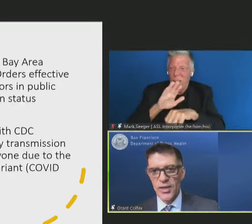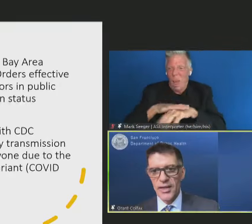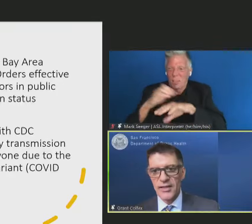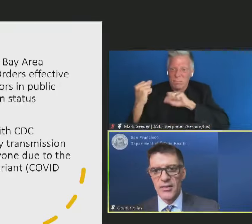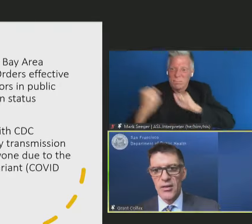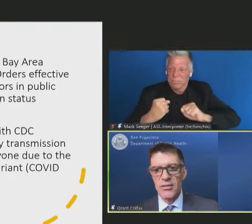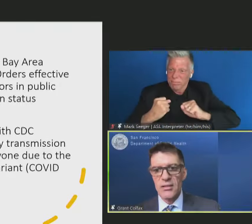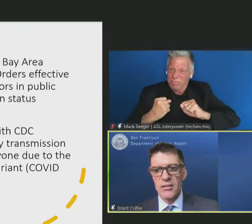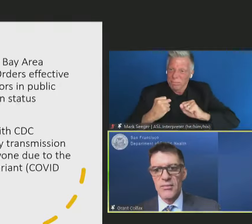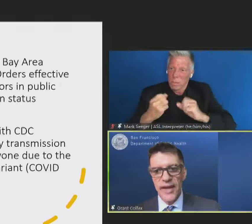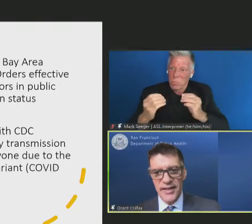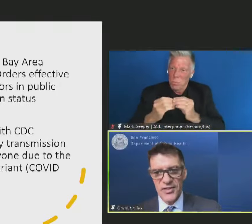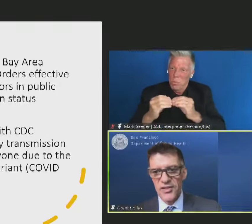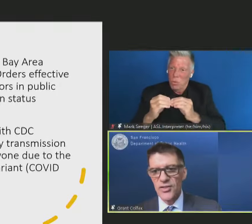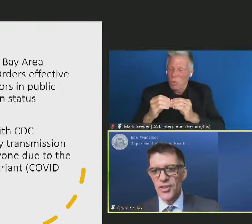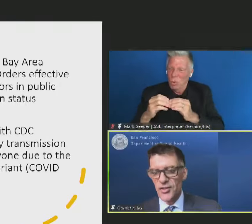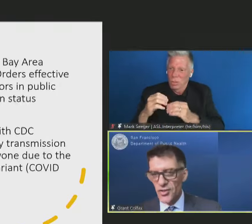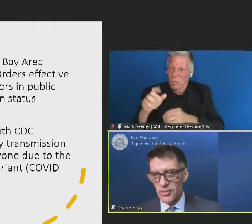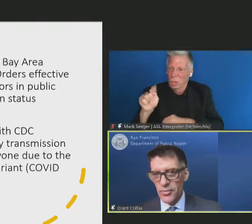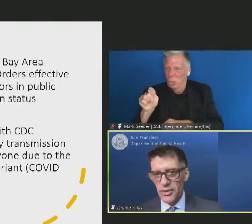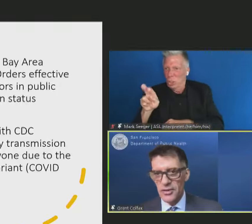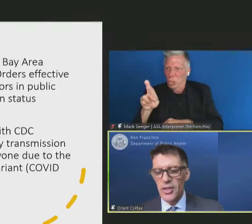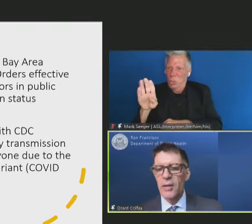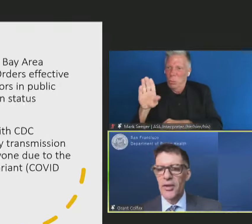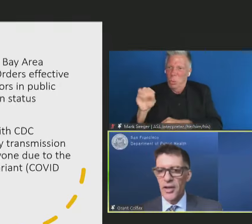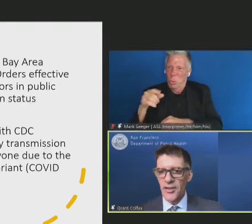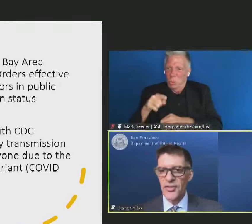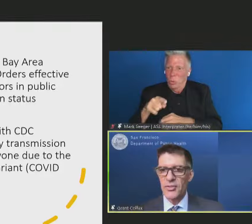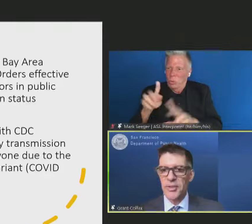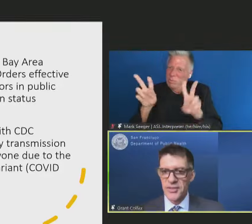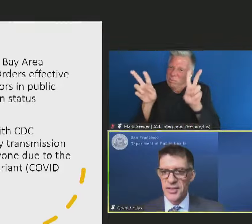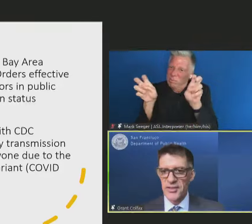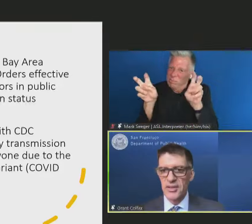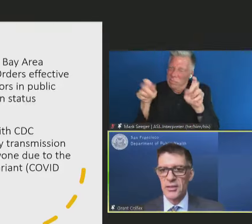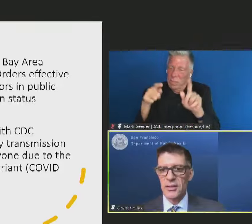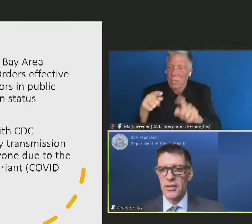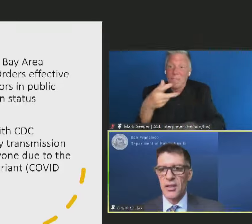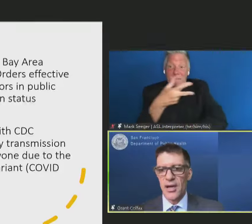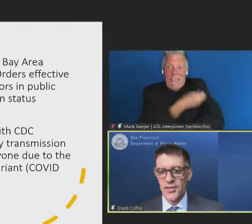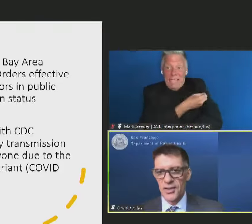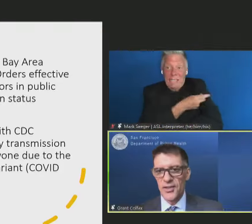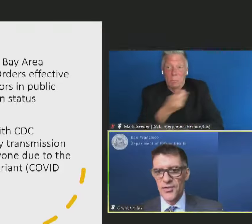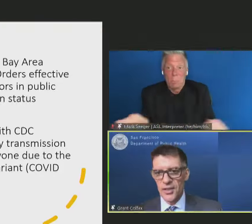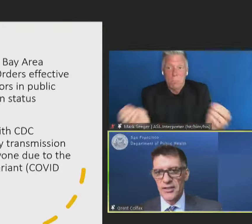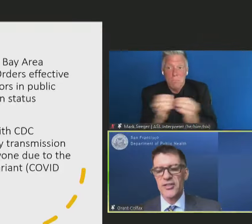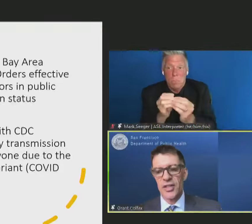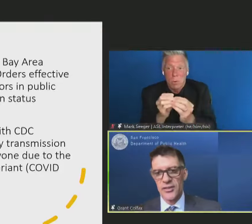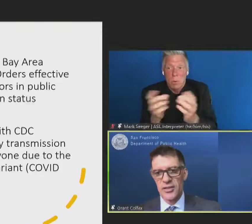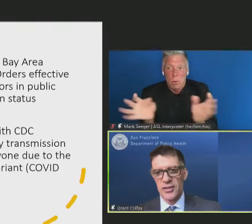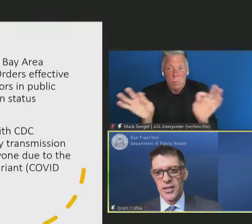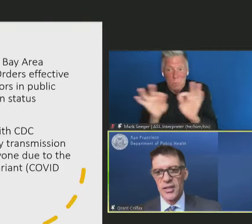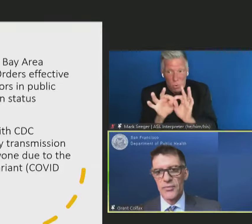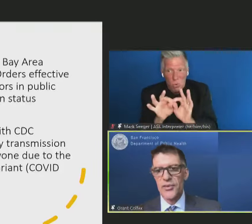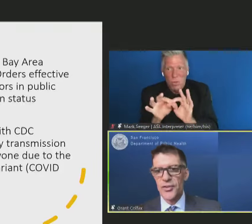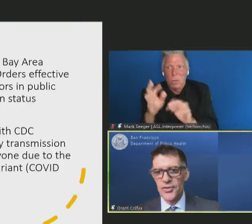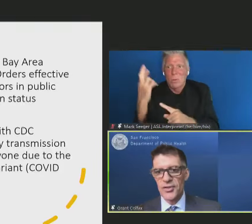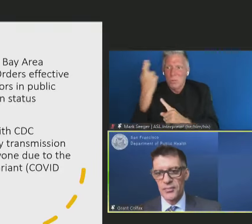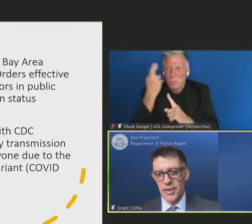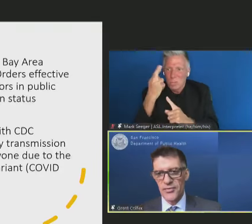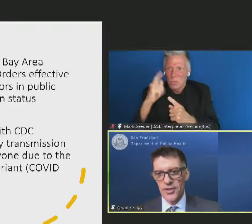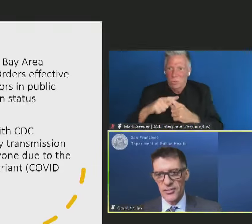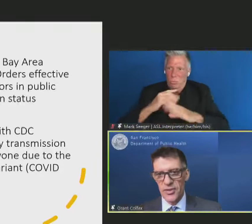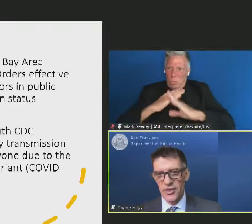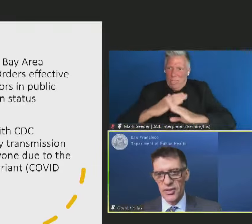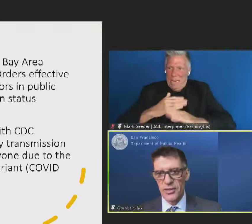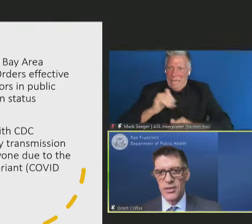is why vaccinations are so important, but also protecting ourselves and each other, reducing the